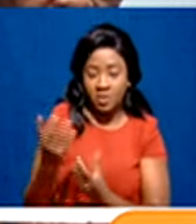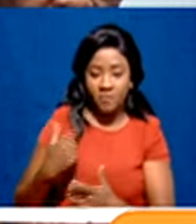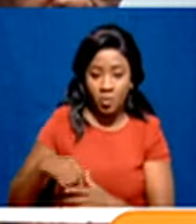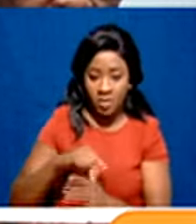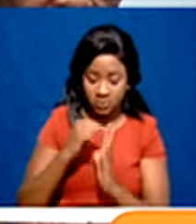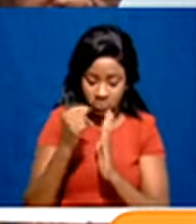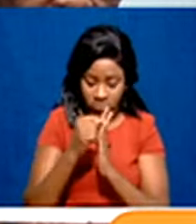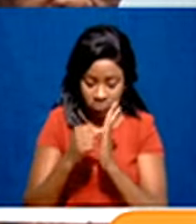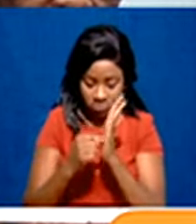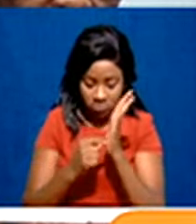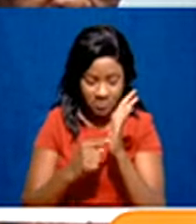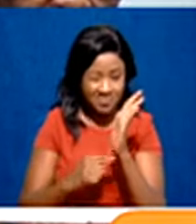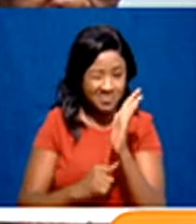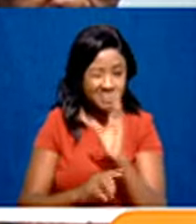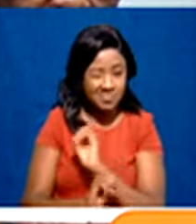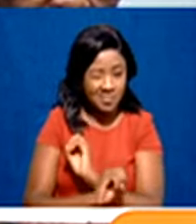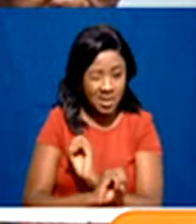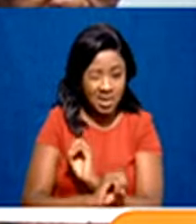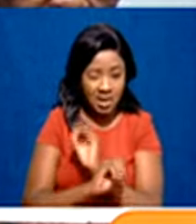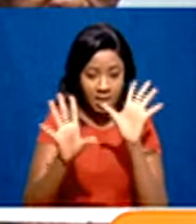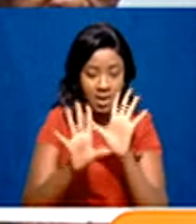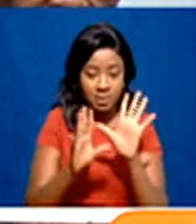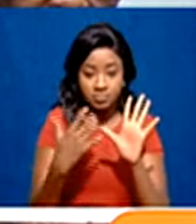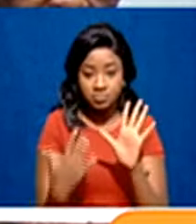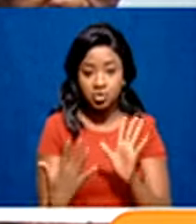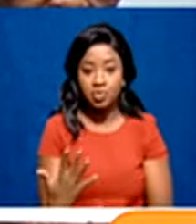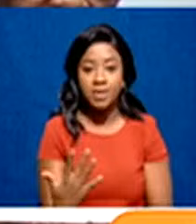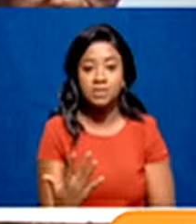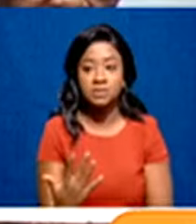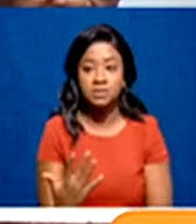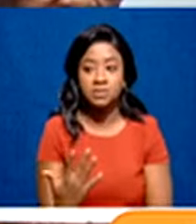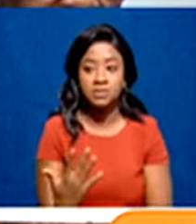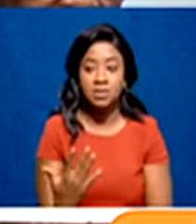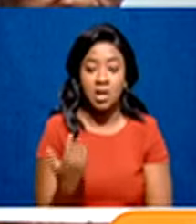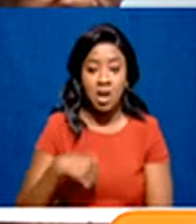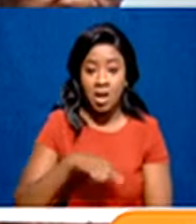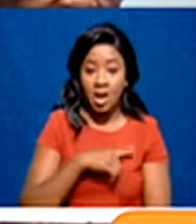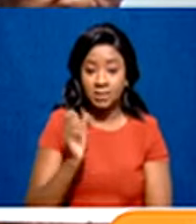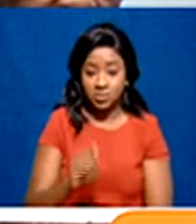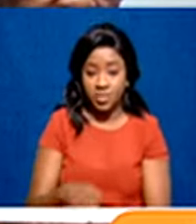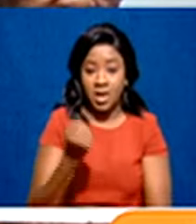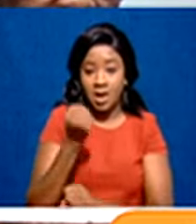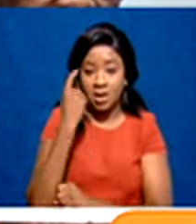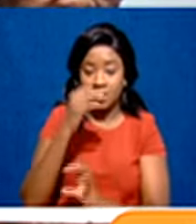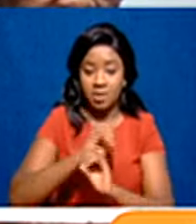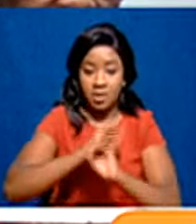well detailed document on that one, so that after